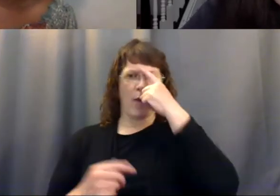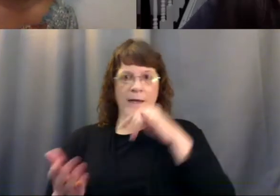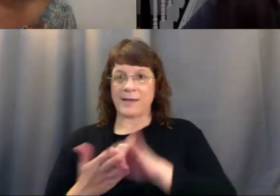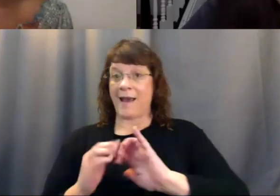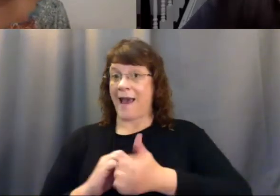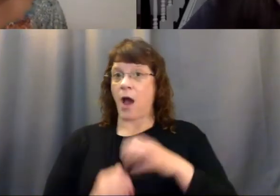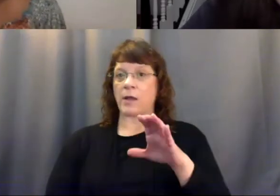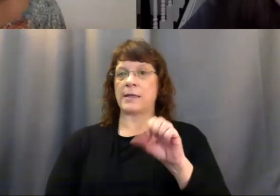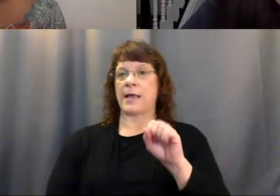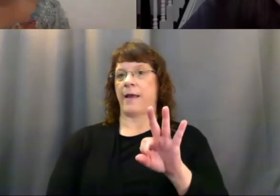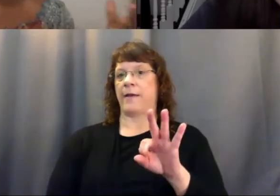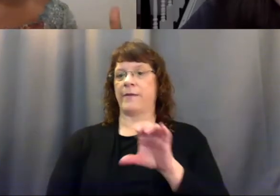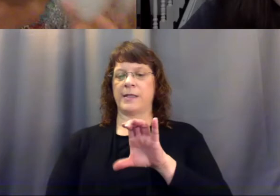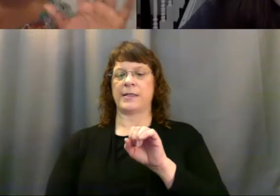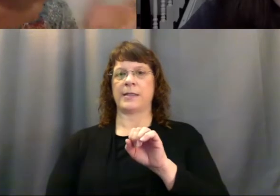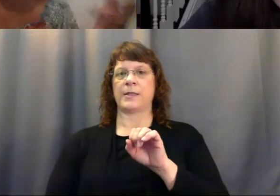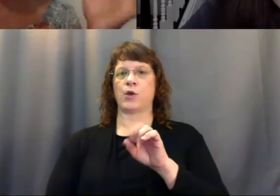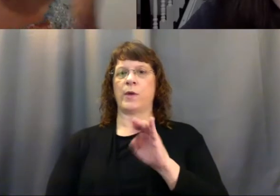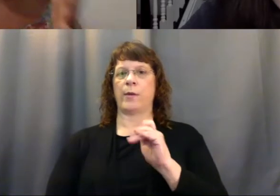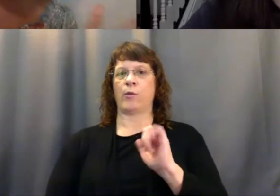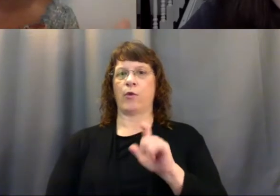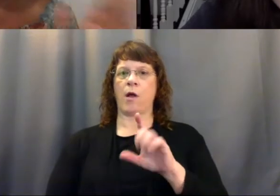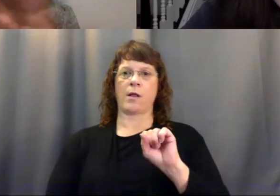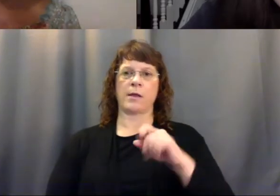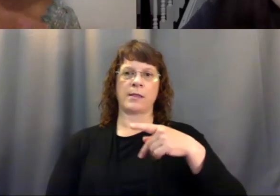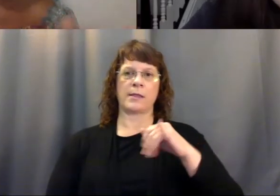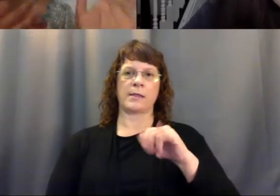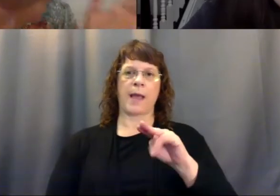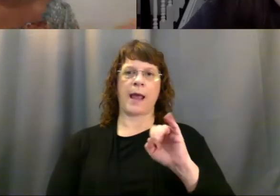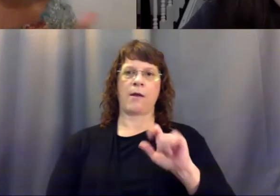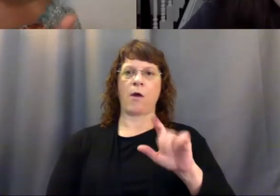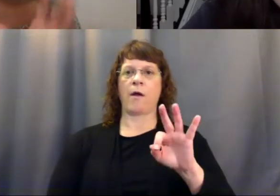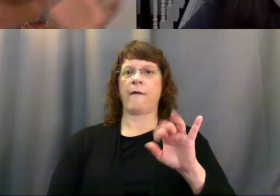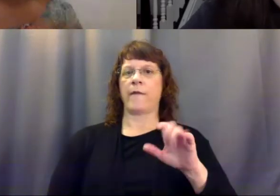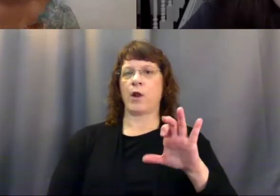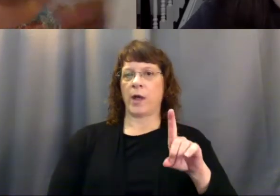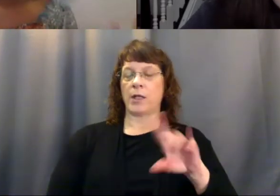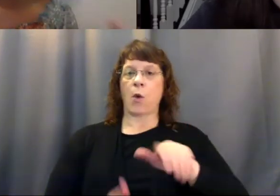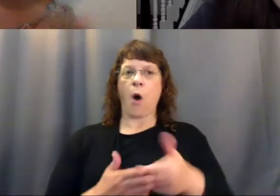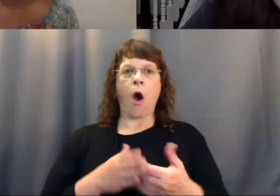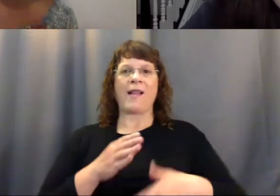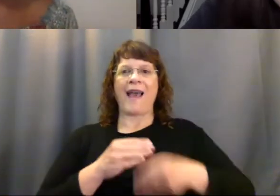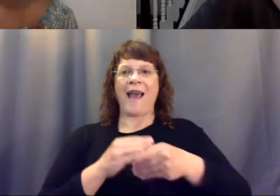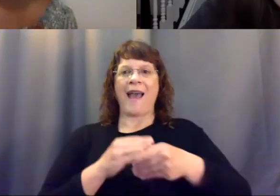CSF. So the CSF will, all the extra debris, dead cells, ends up there and gets washed